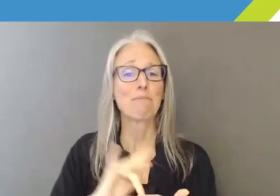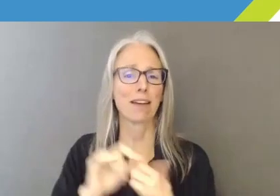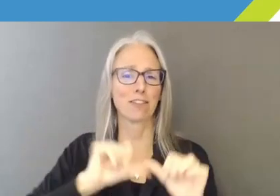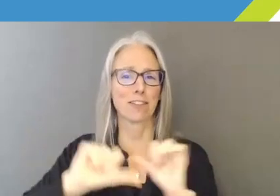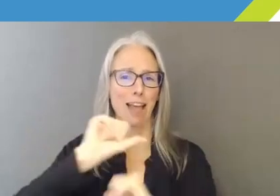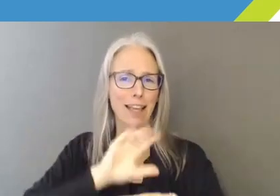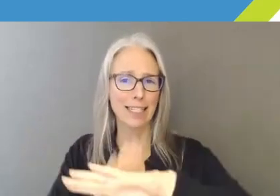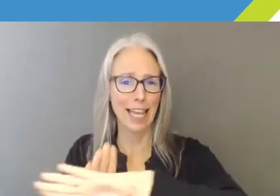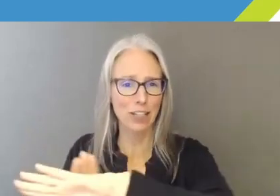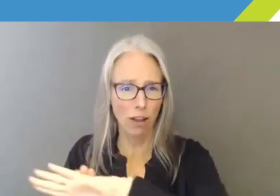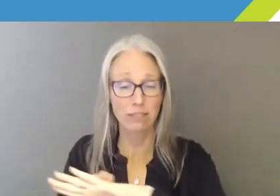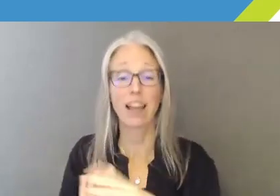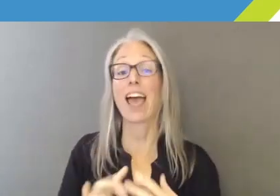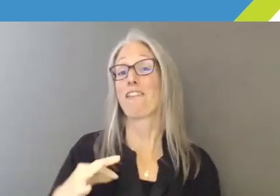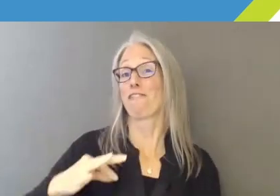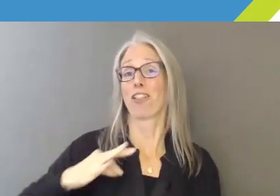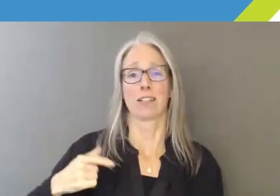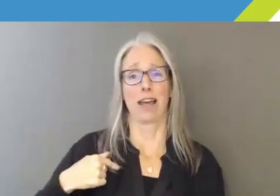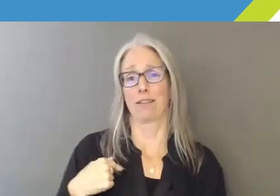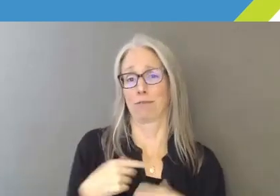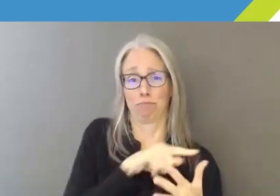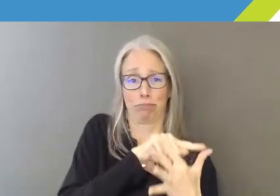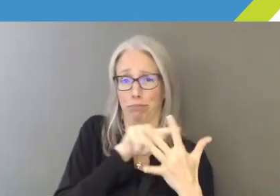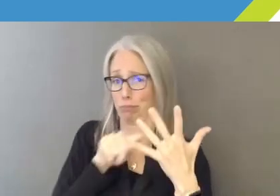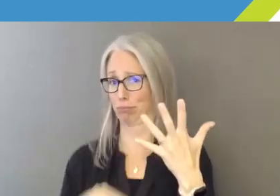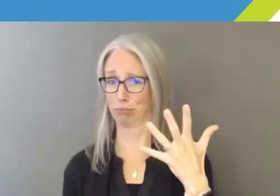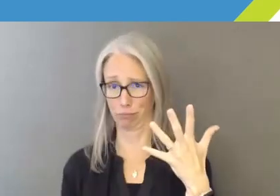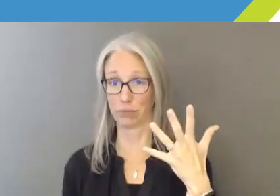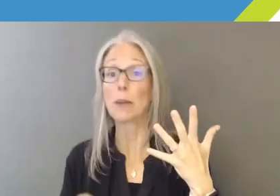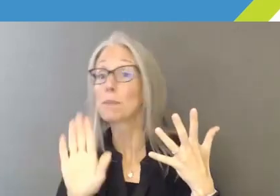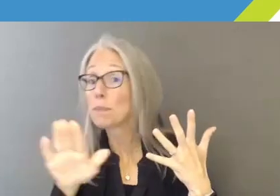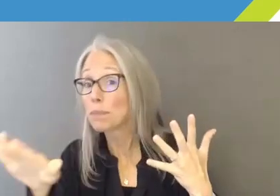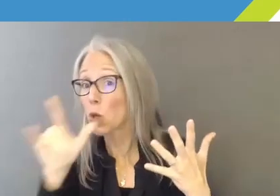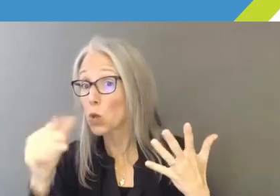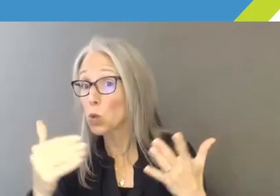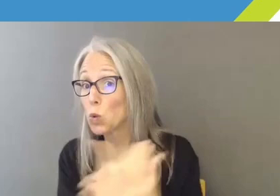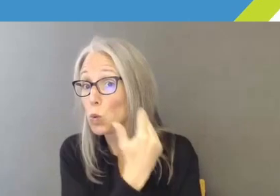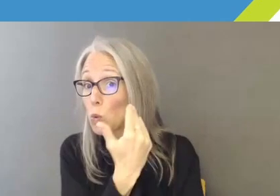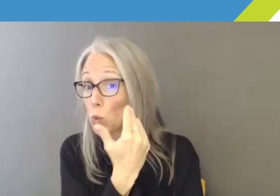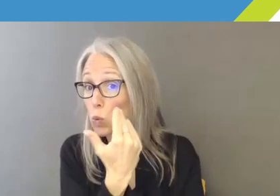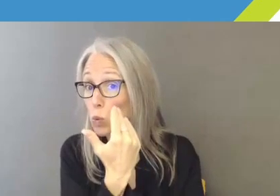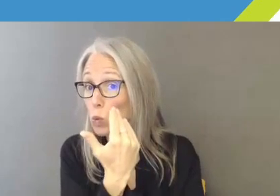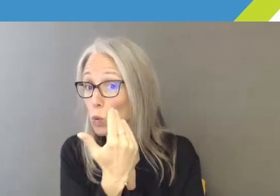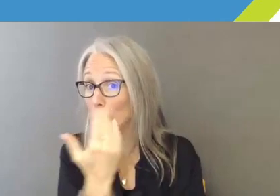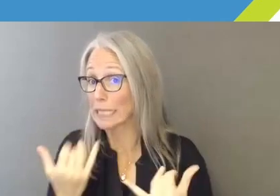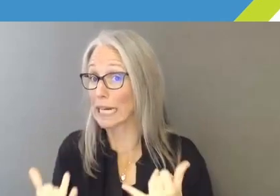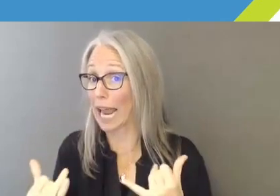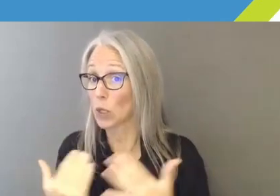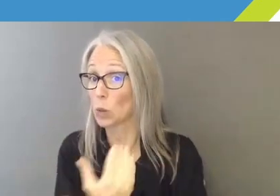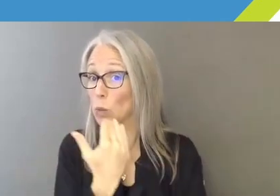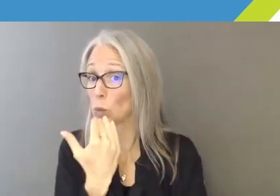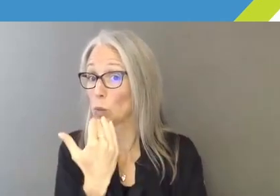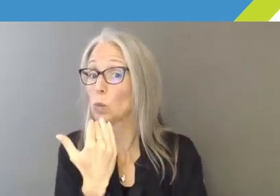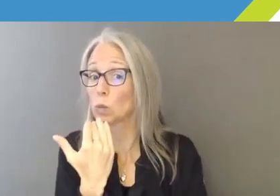a crew of volunteers. So again, for the newcomers, there are a bunch of people who